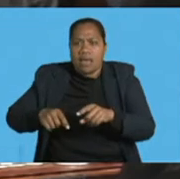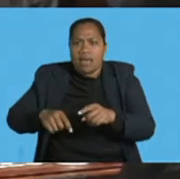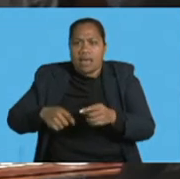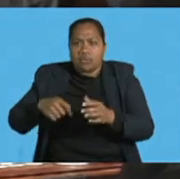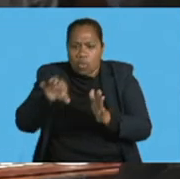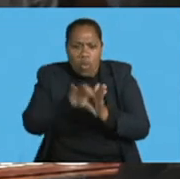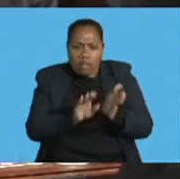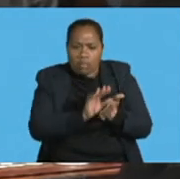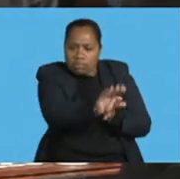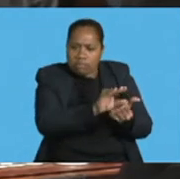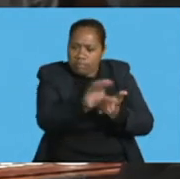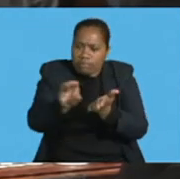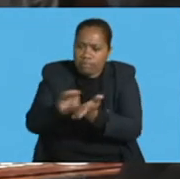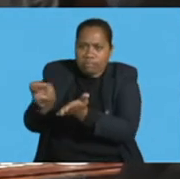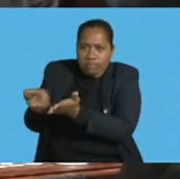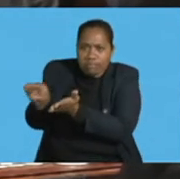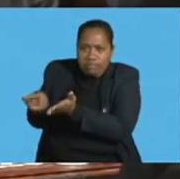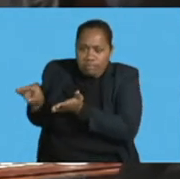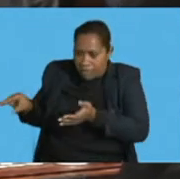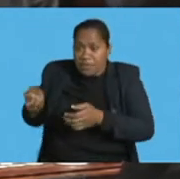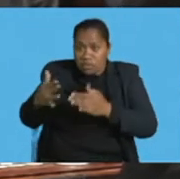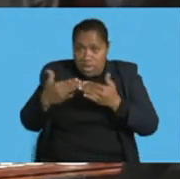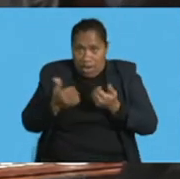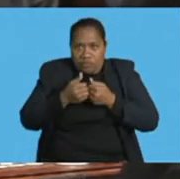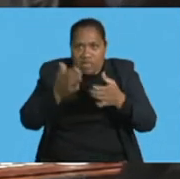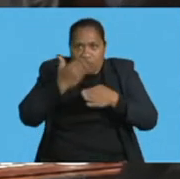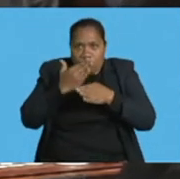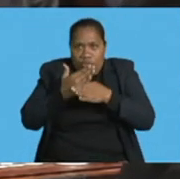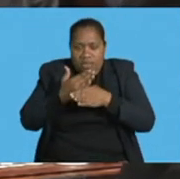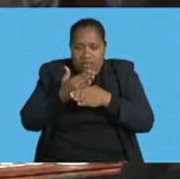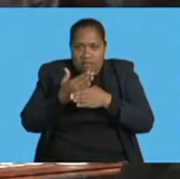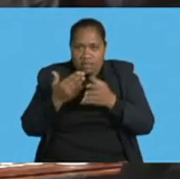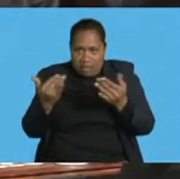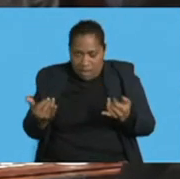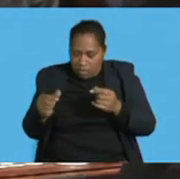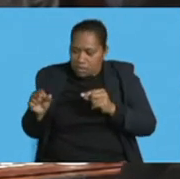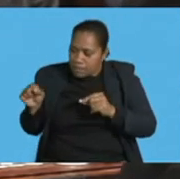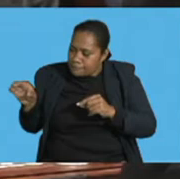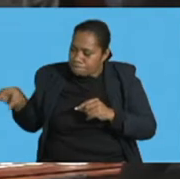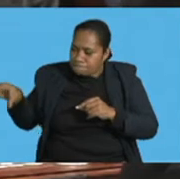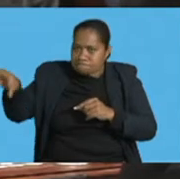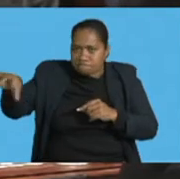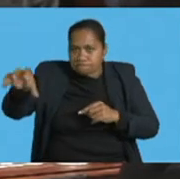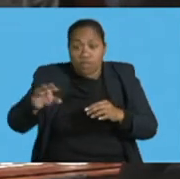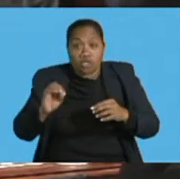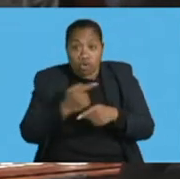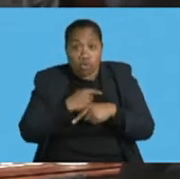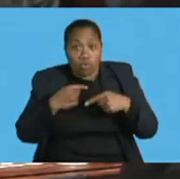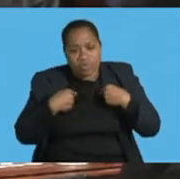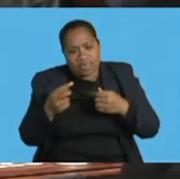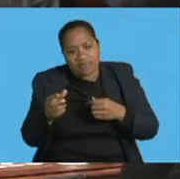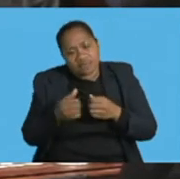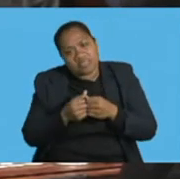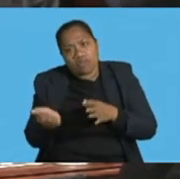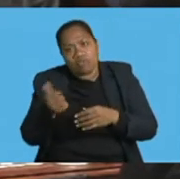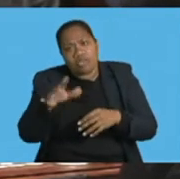works for the following ones. Namuana village work, we have started. Draubuni village work, we have commenced work on that.